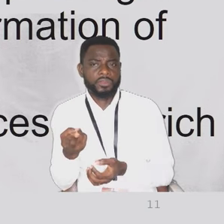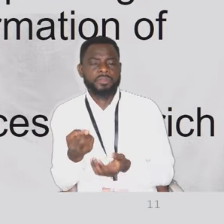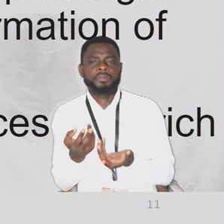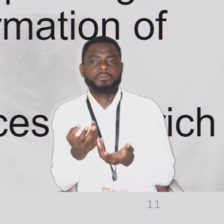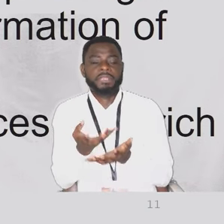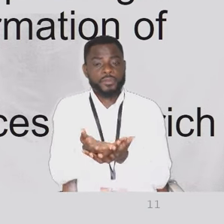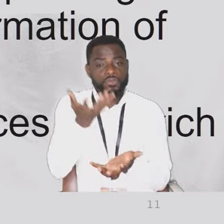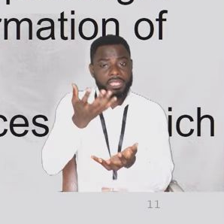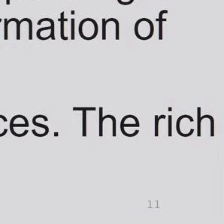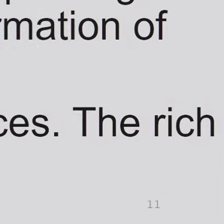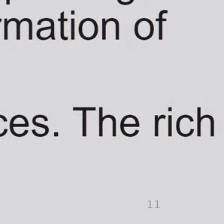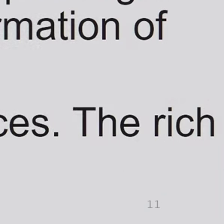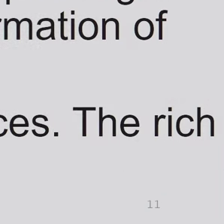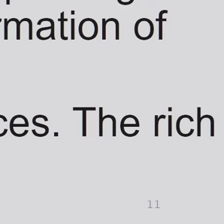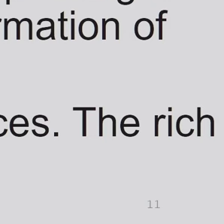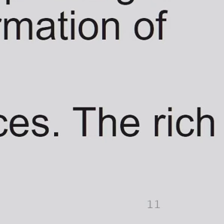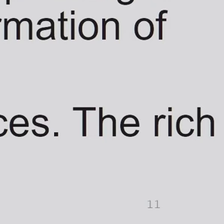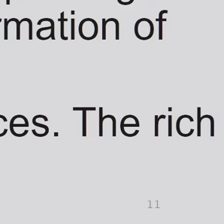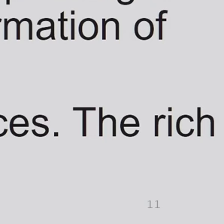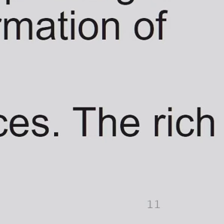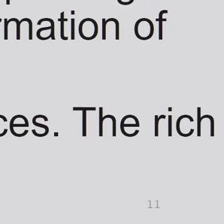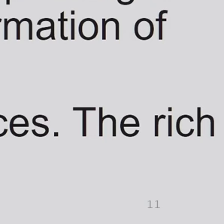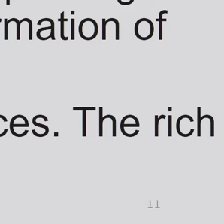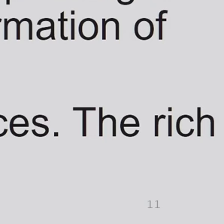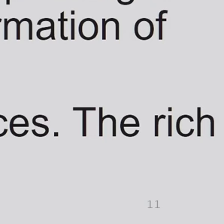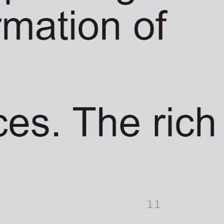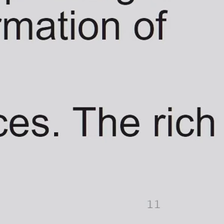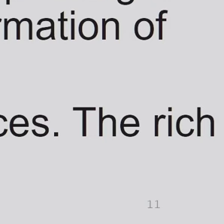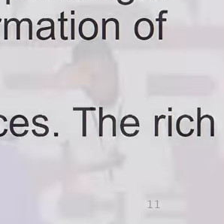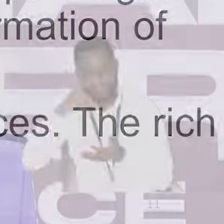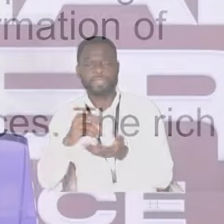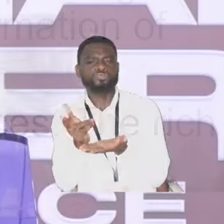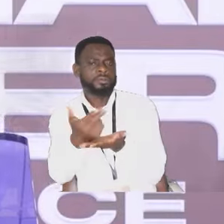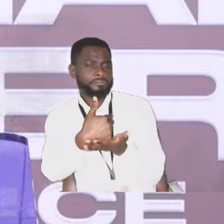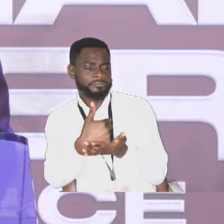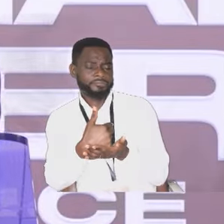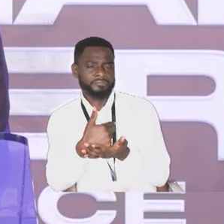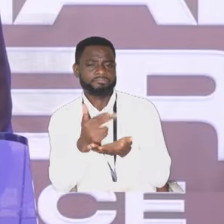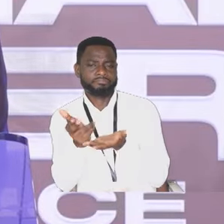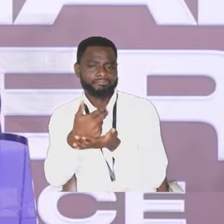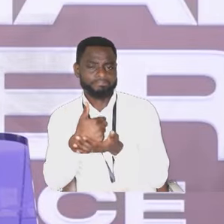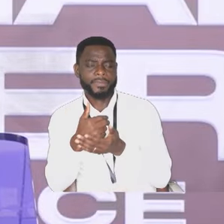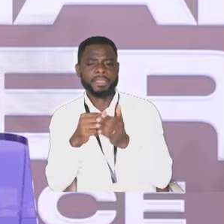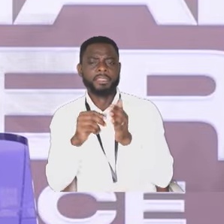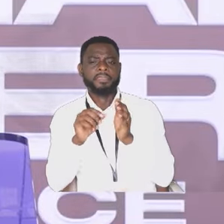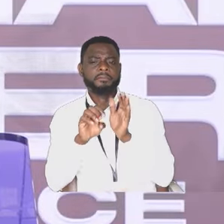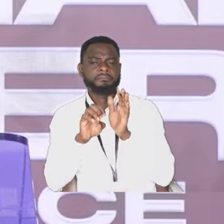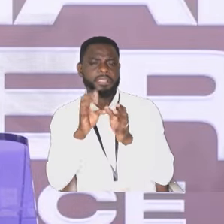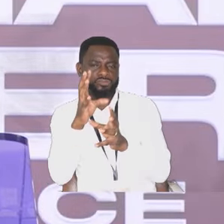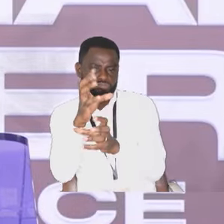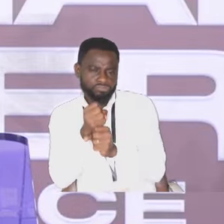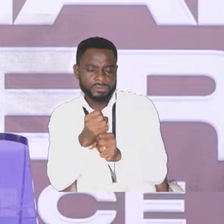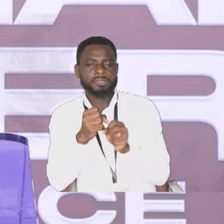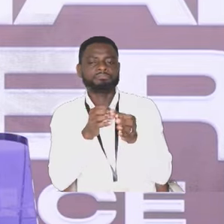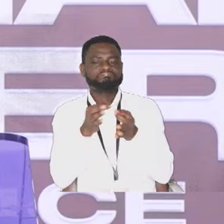in the Bible also is an example we can learn. So, coming back to maybe a brief exposition of the